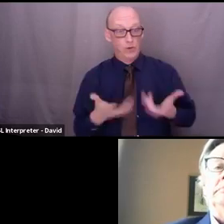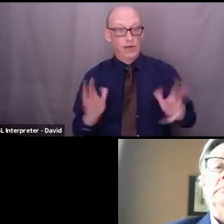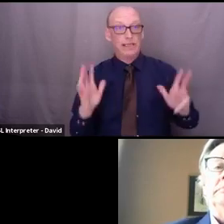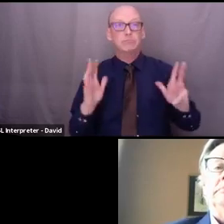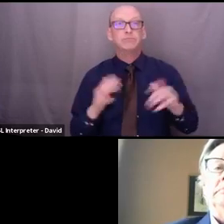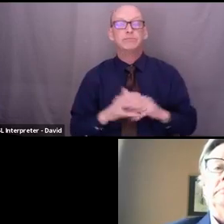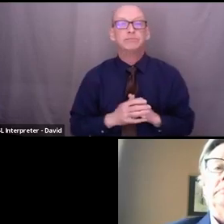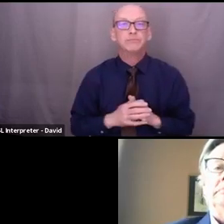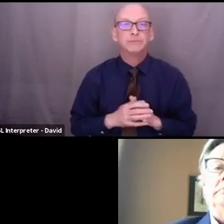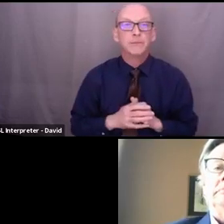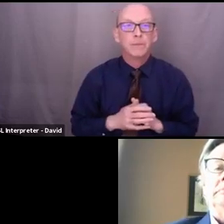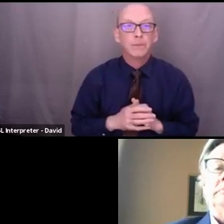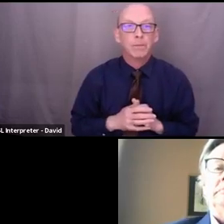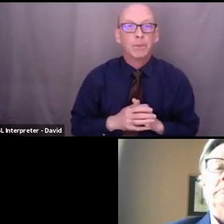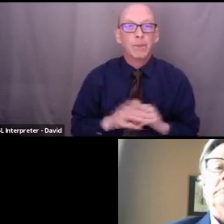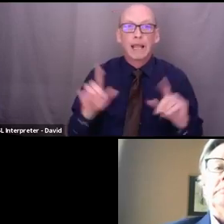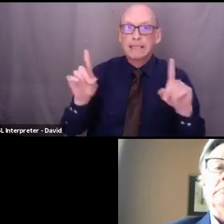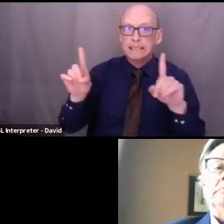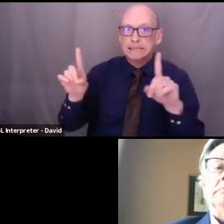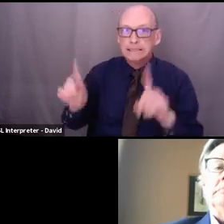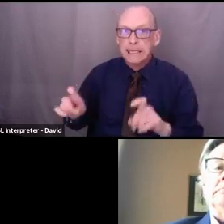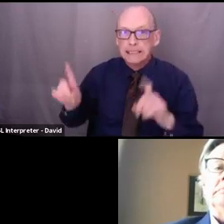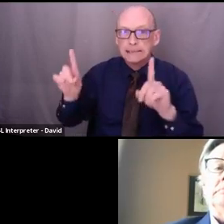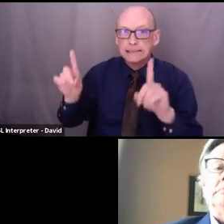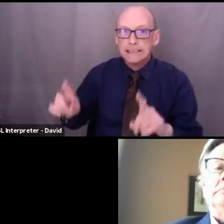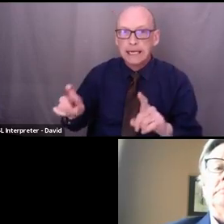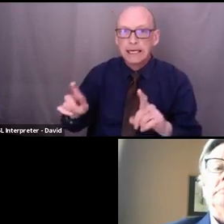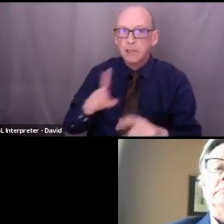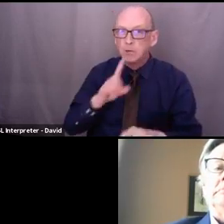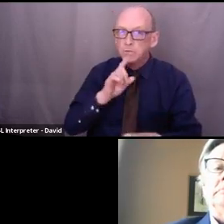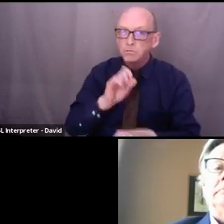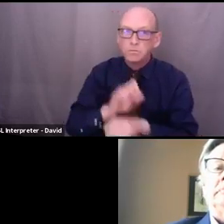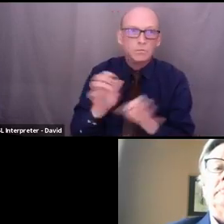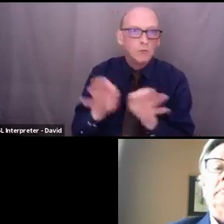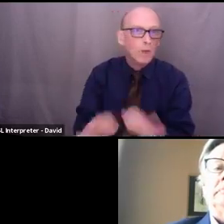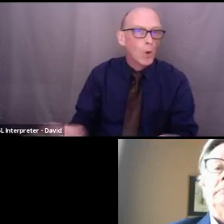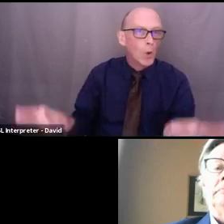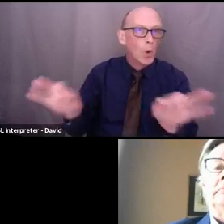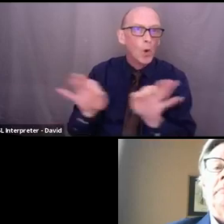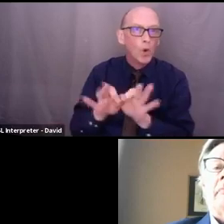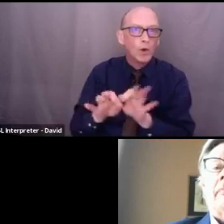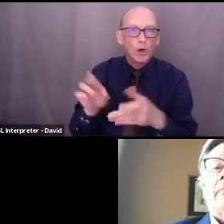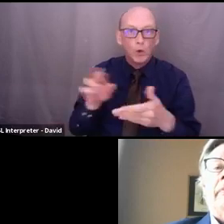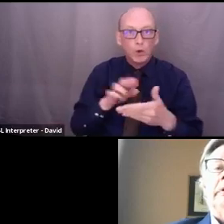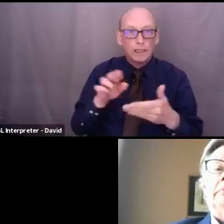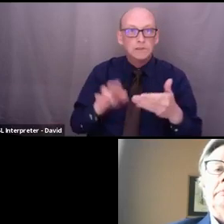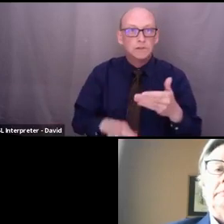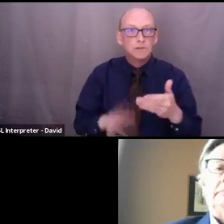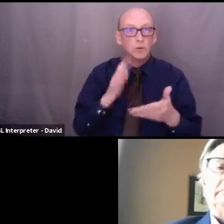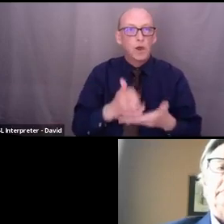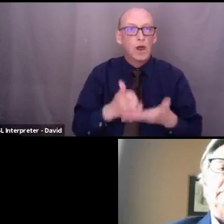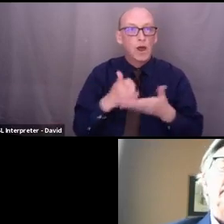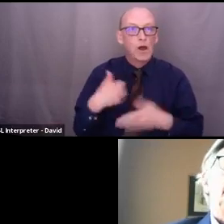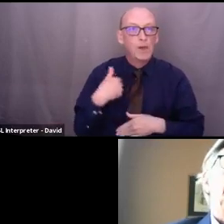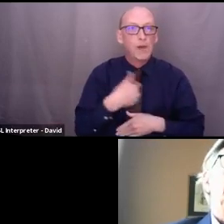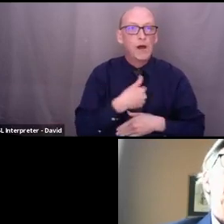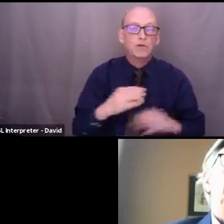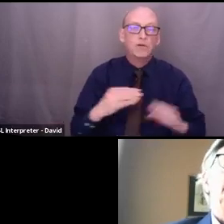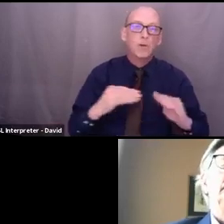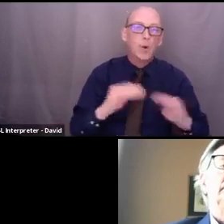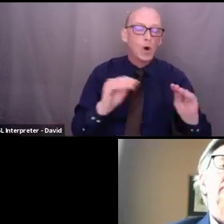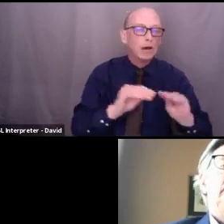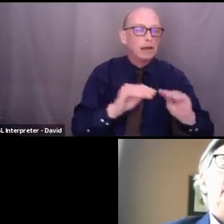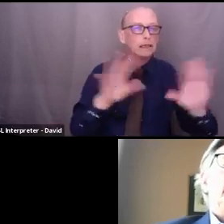So the testing is so critical, and the results will help us get a clear